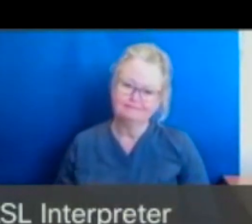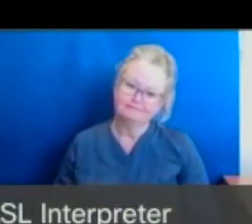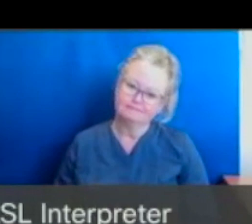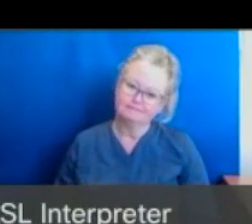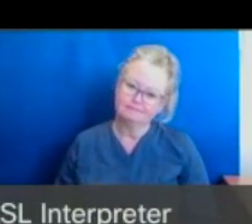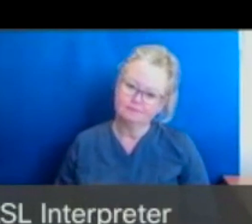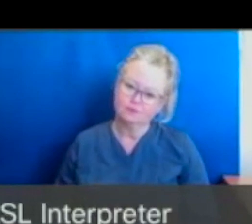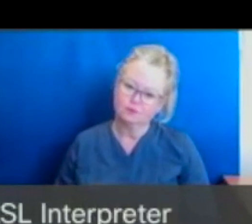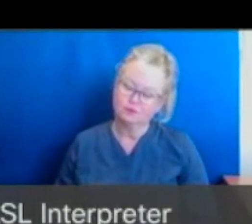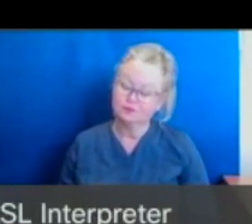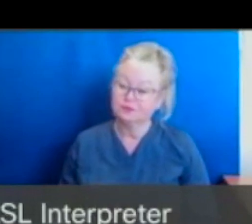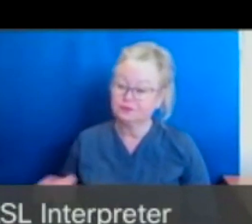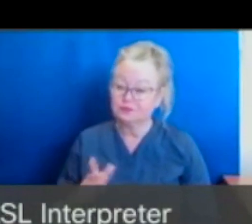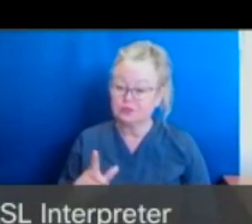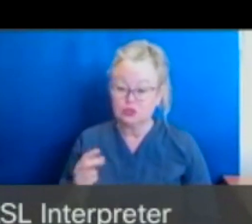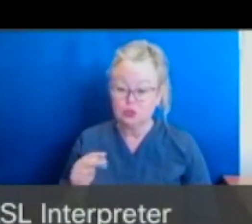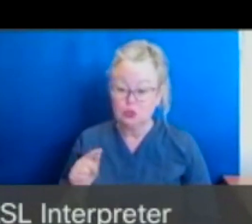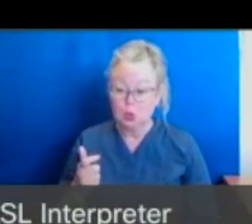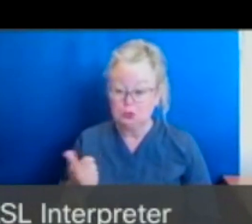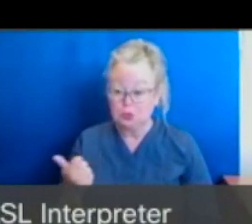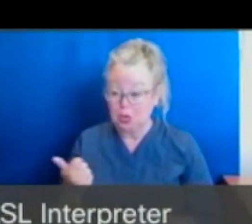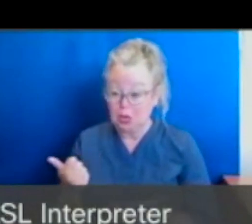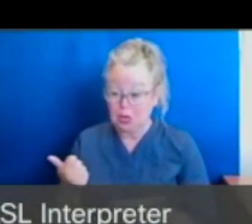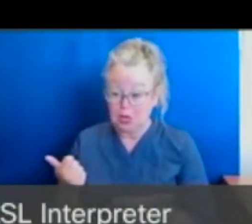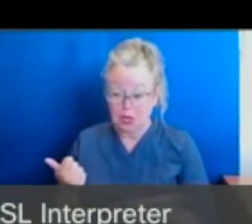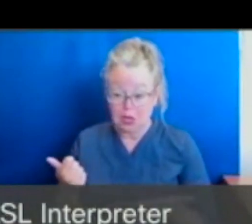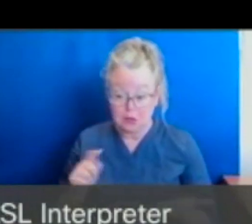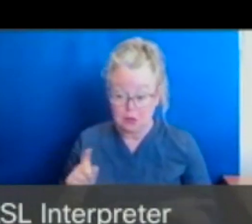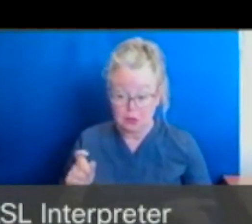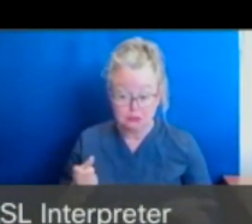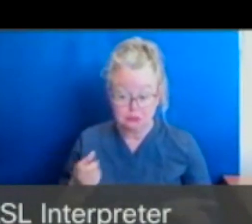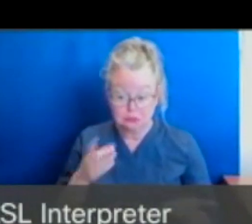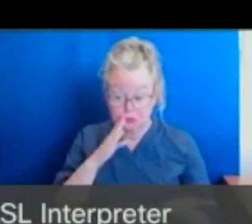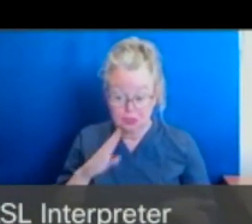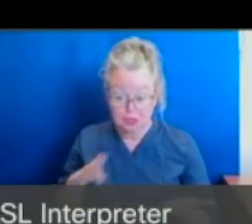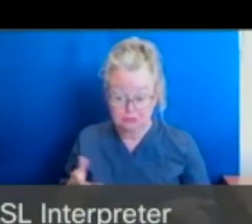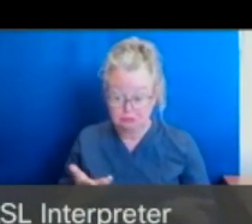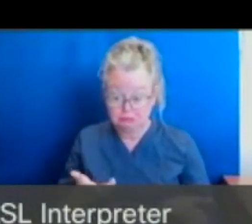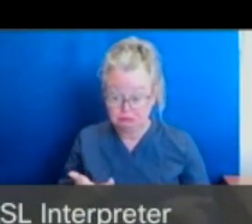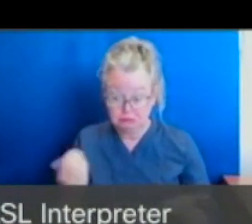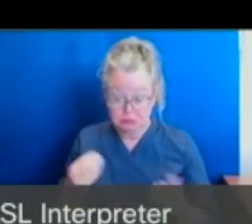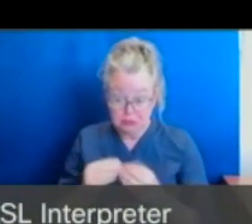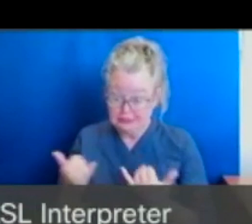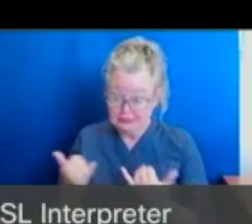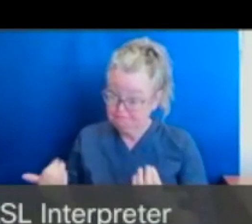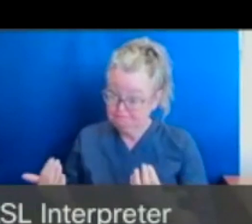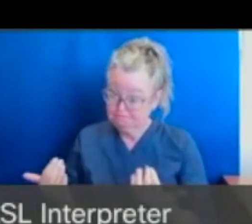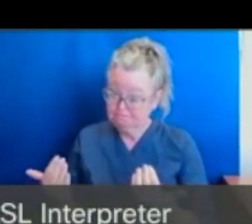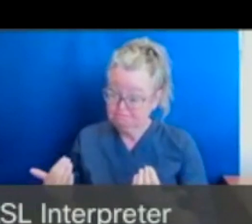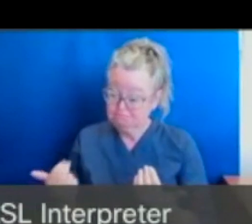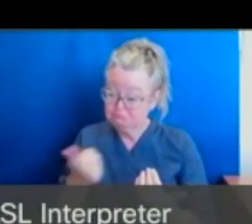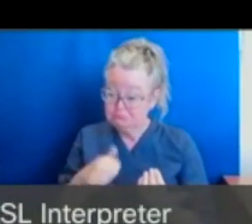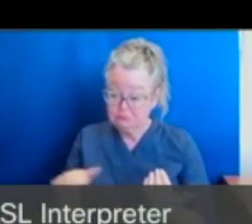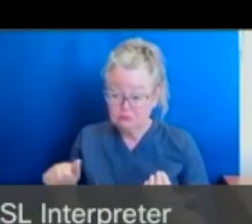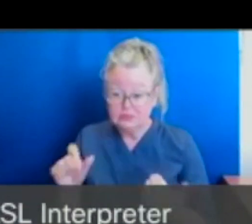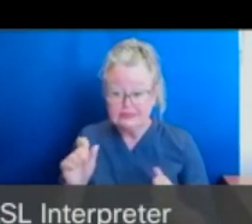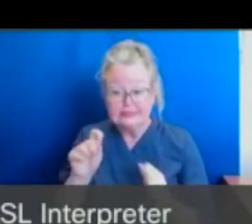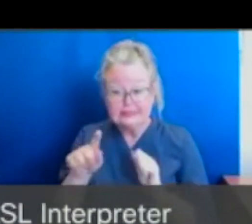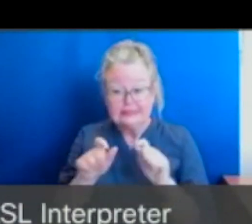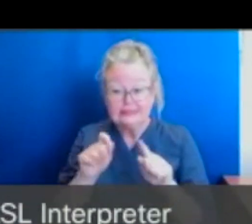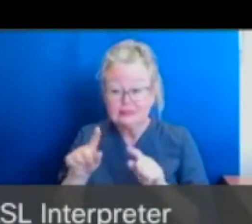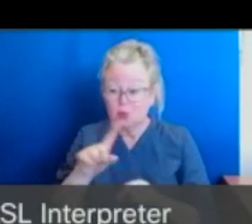We're still taking questions. If people are out there who are part of this, participants want to put questions into